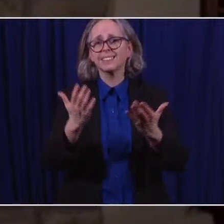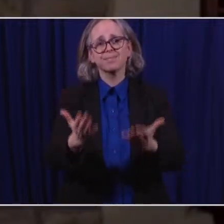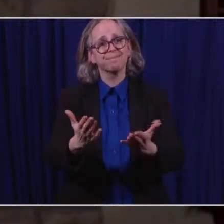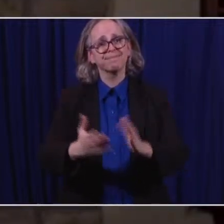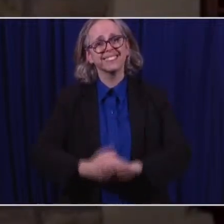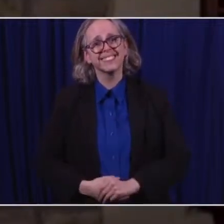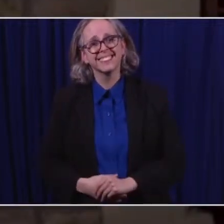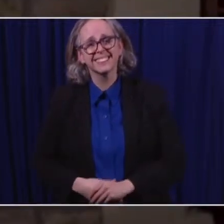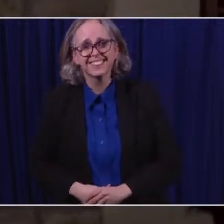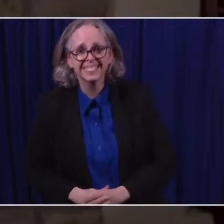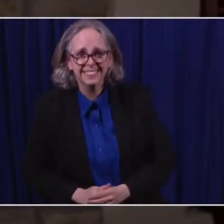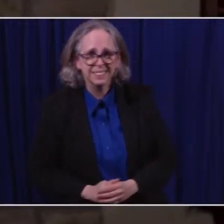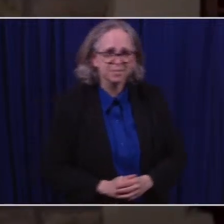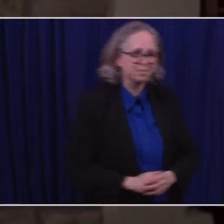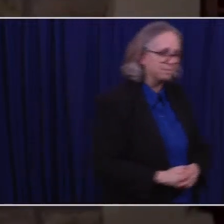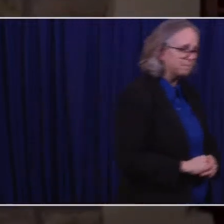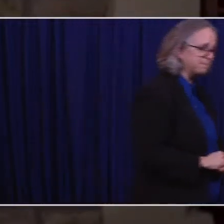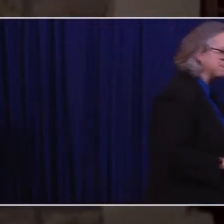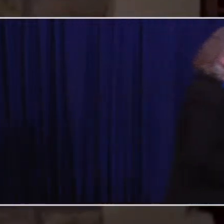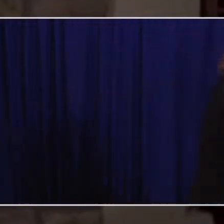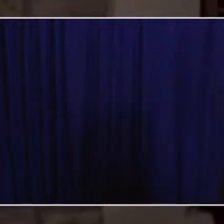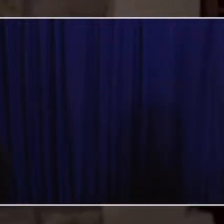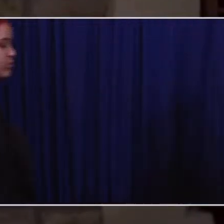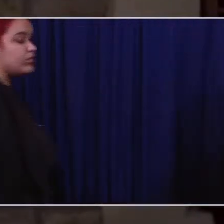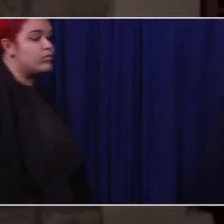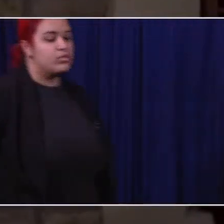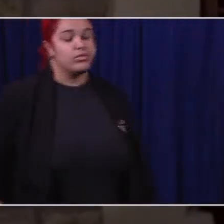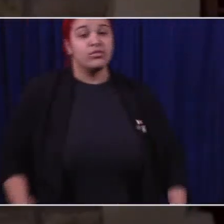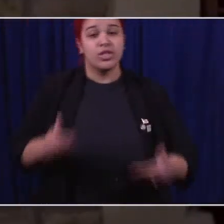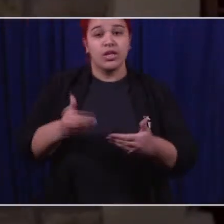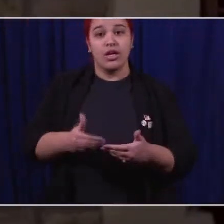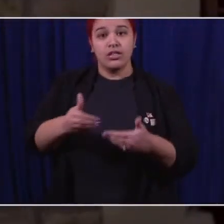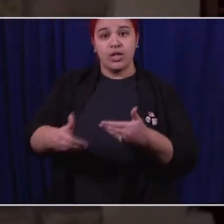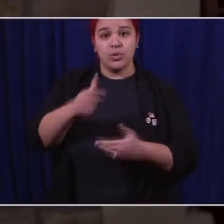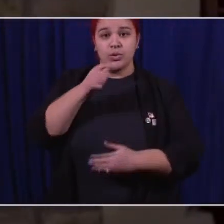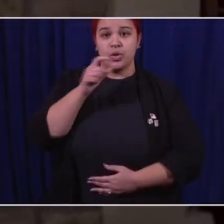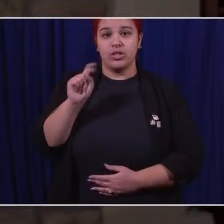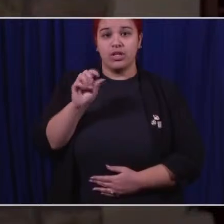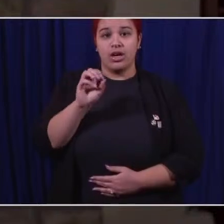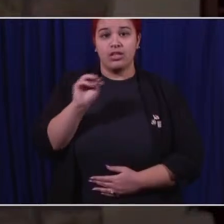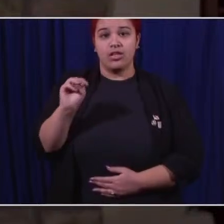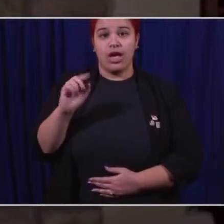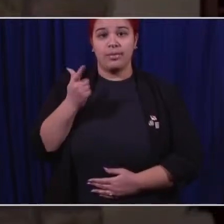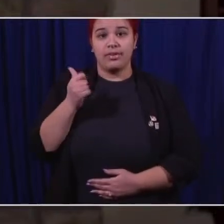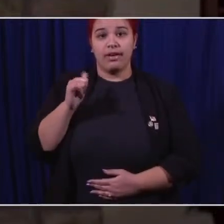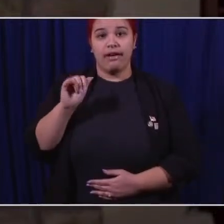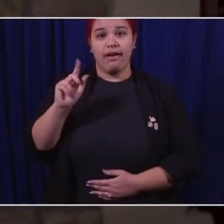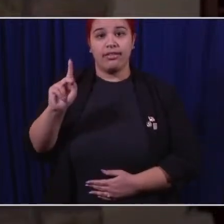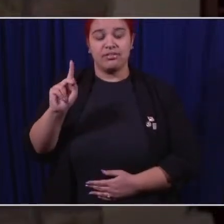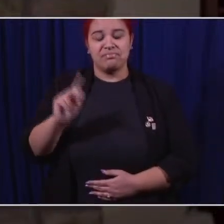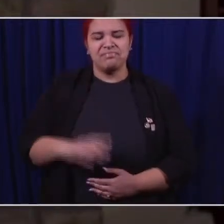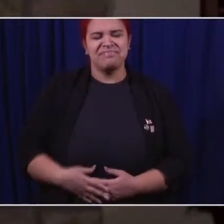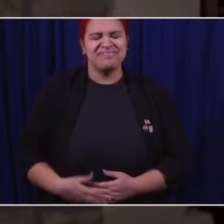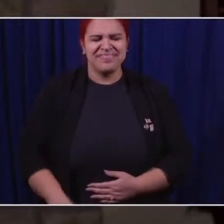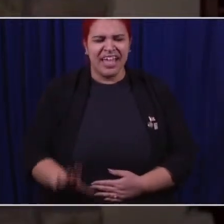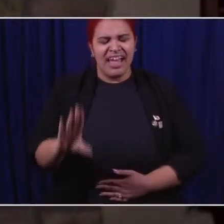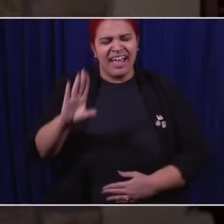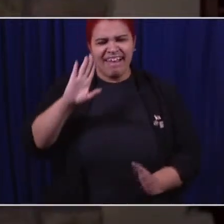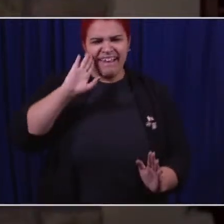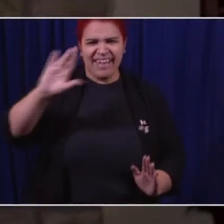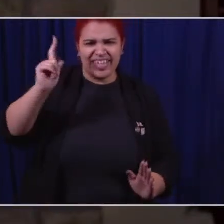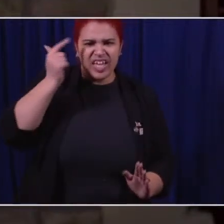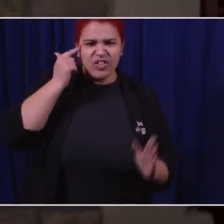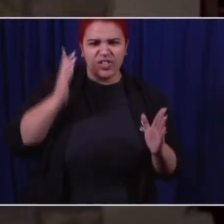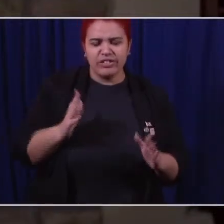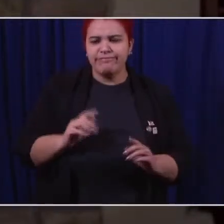Next question is from Tom Gallick at Gongwer News Service. Hi, Governor. Hey, Tom. There have been arguments put forward by